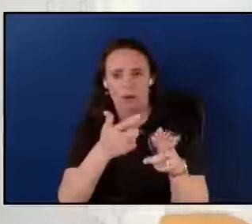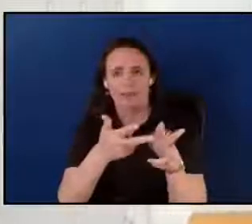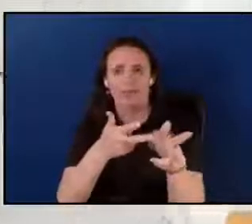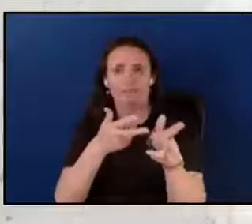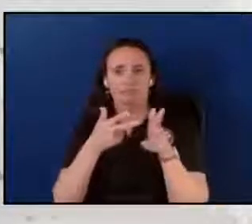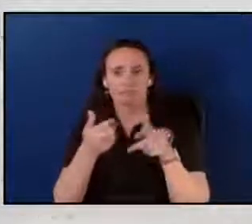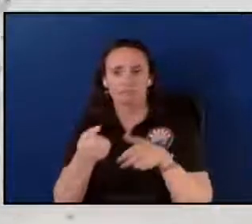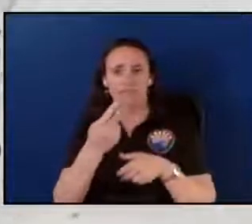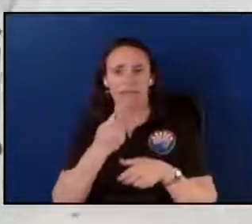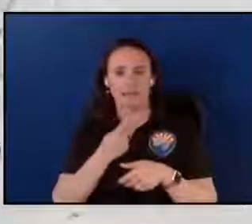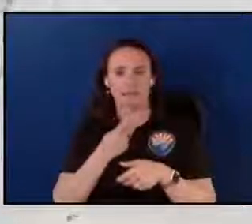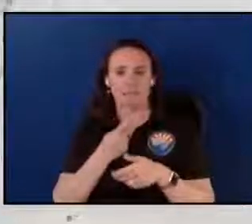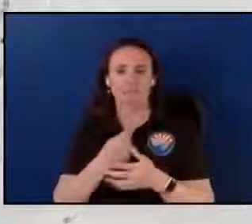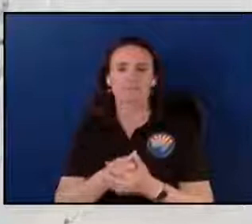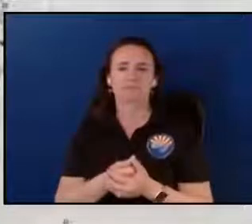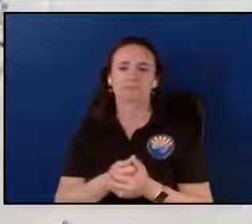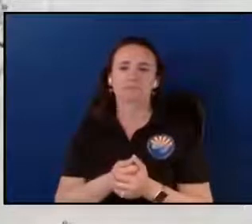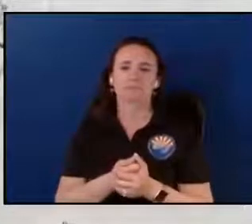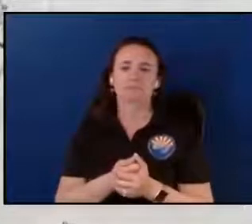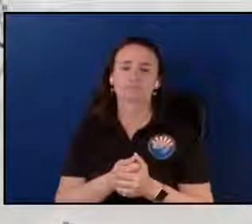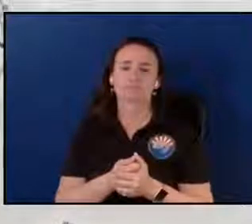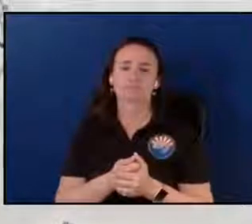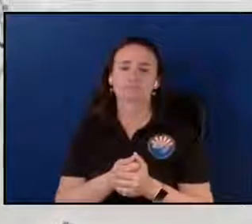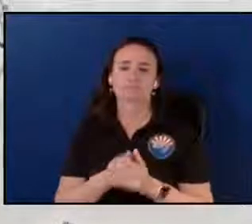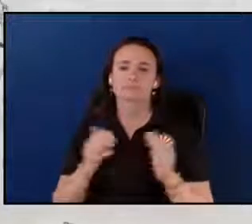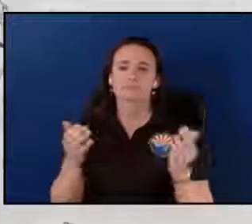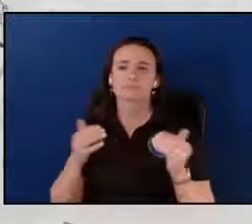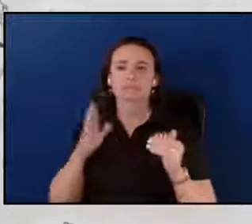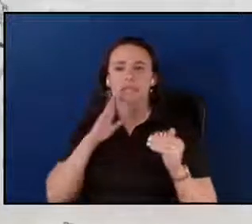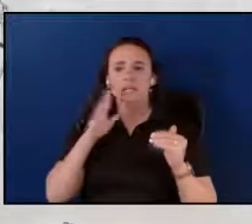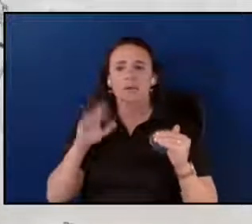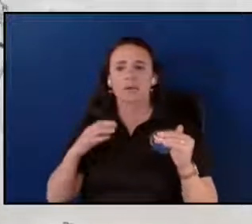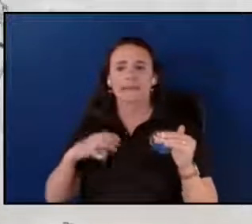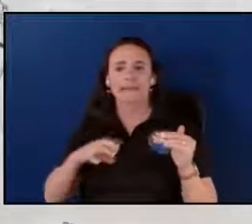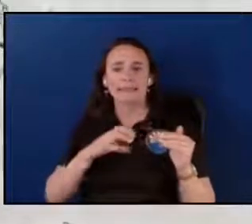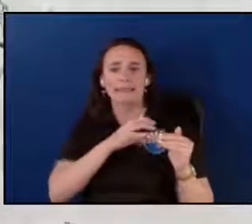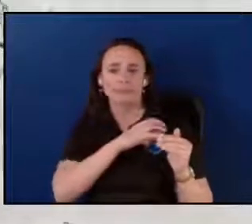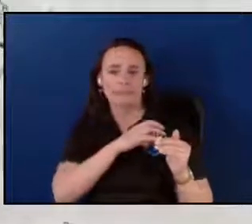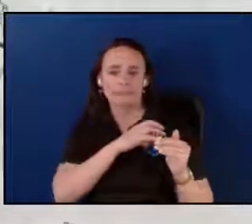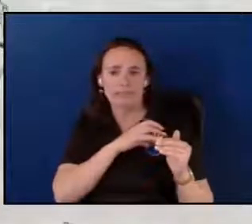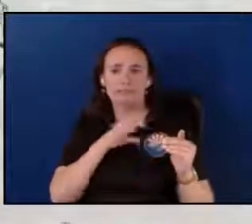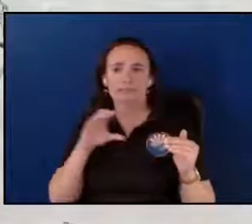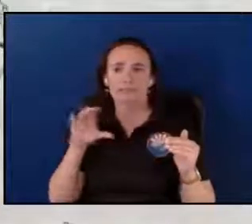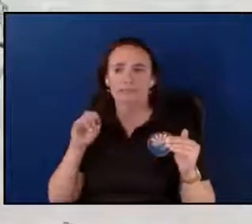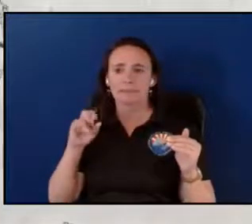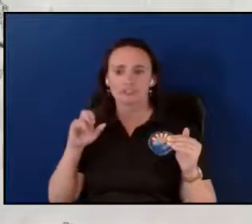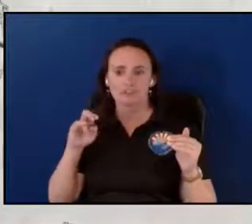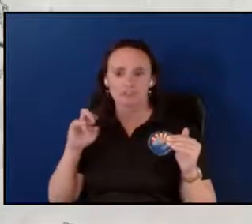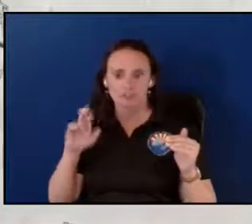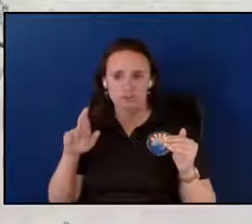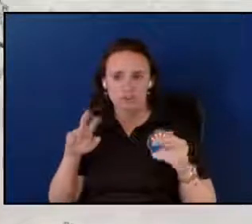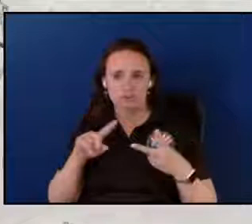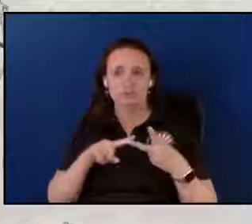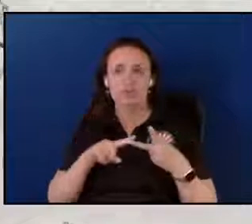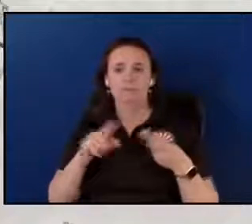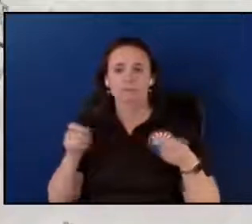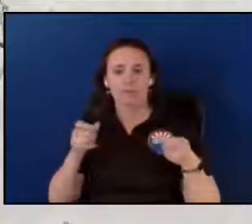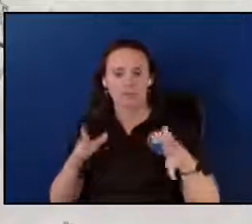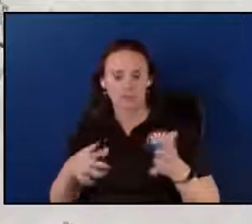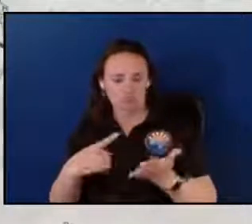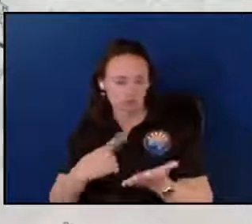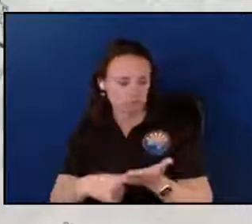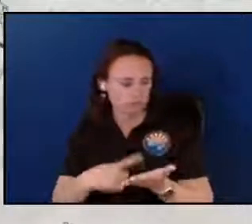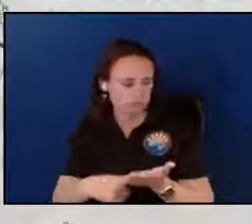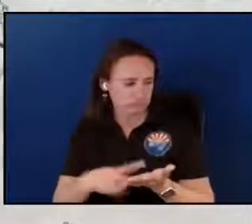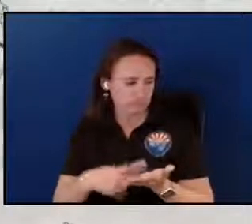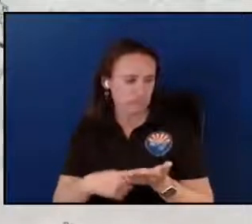With that being said, I know our county commission, our county manager have been in very deep discussion with